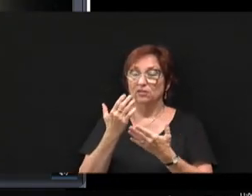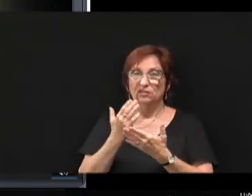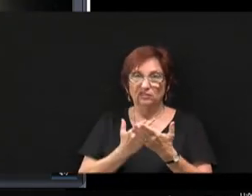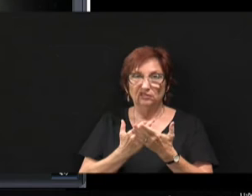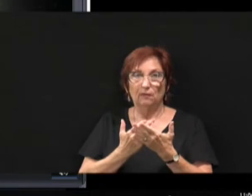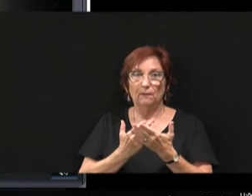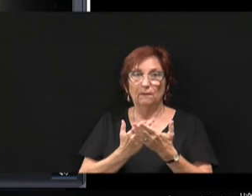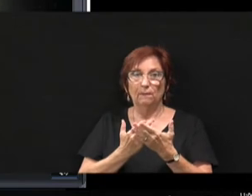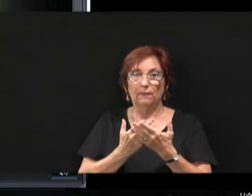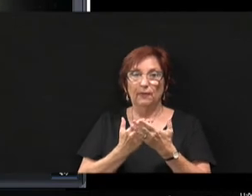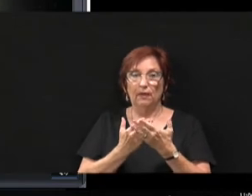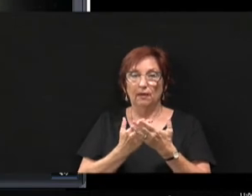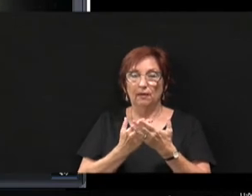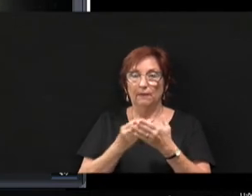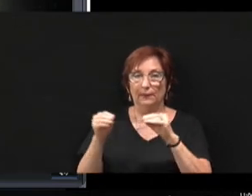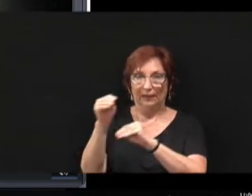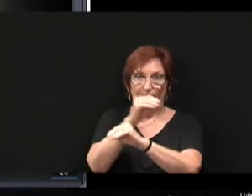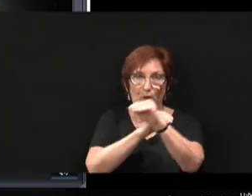phoneme manipulation.